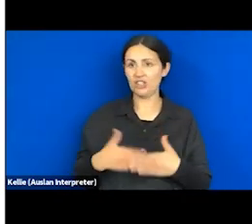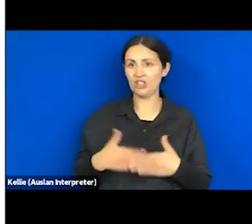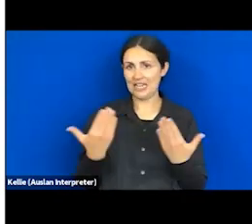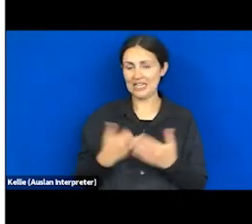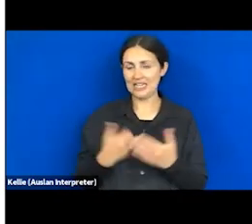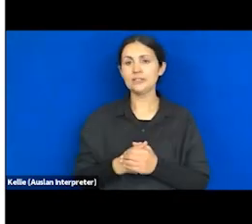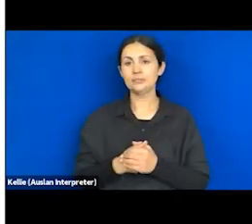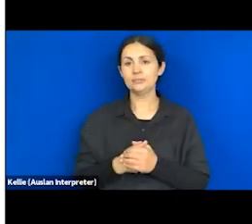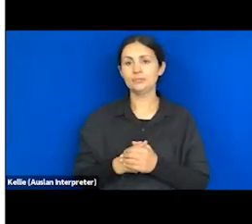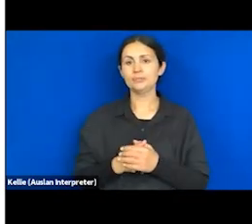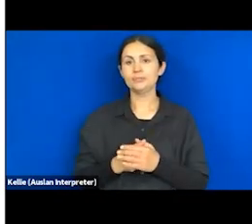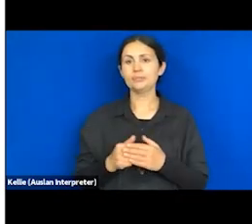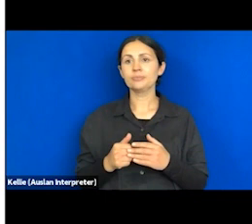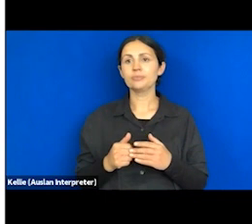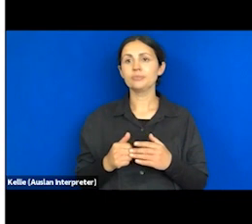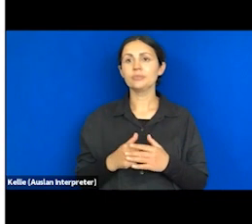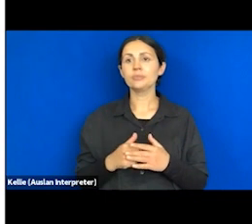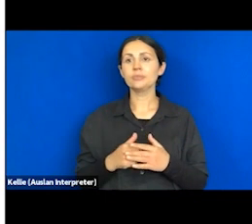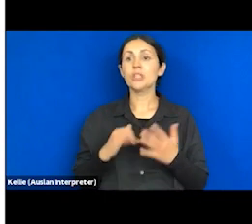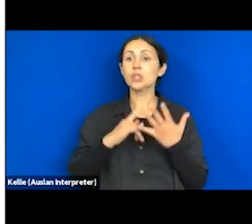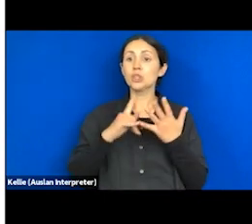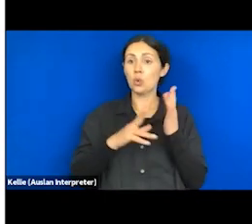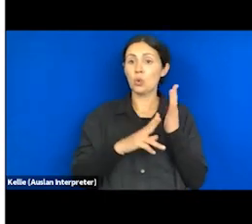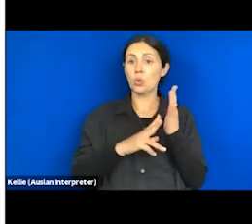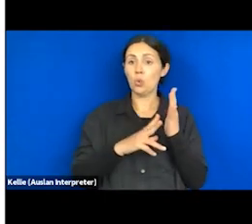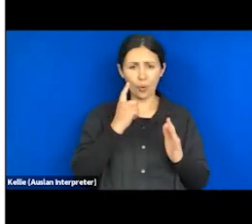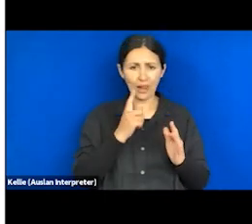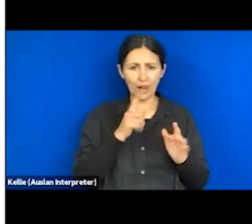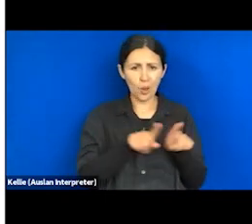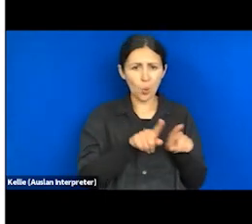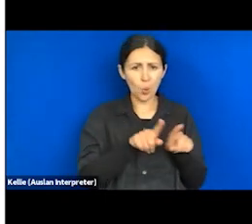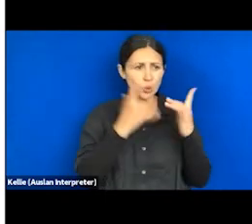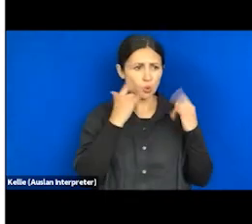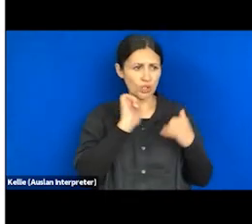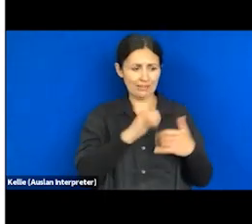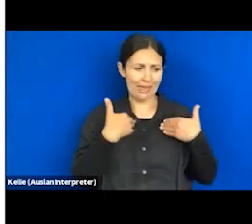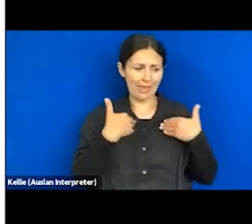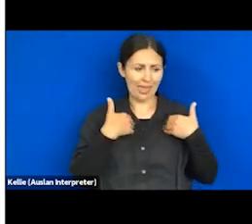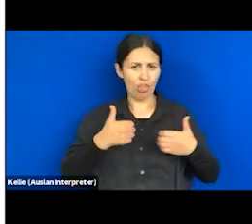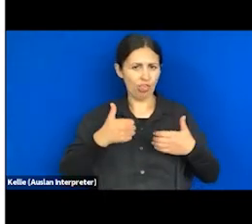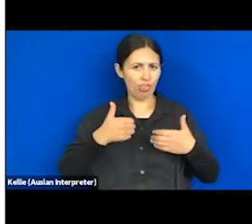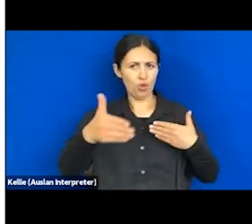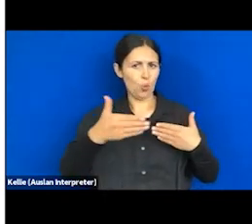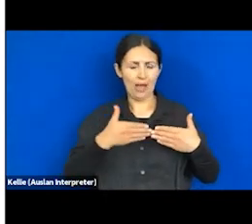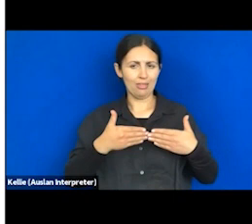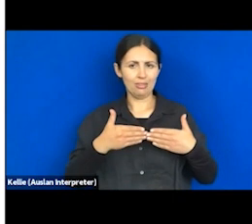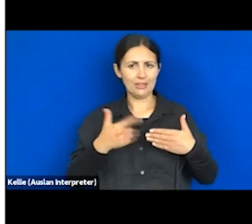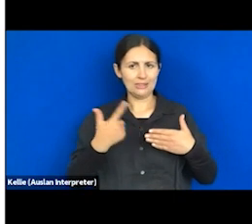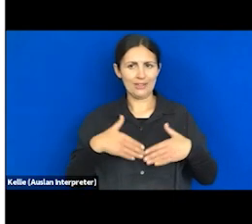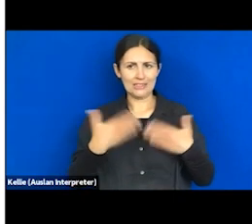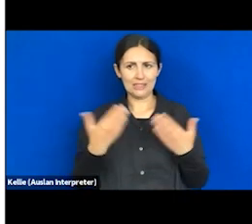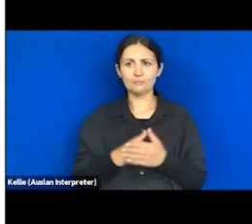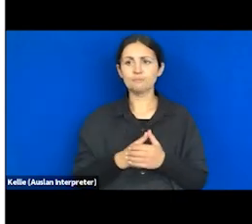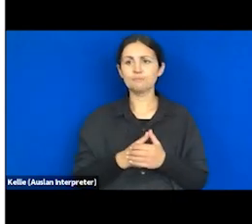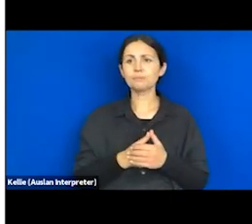with the exception of medical observations or vital signs, which are conducted 4 times a day. Our participants receive 250 milligrams